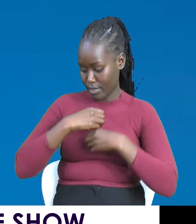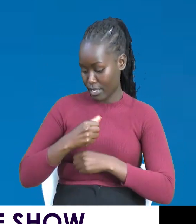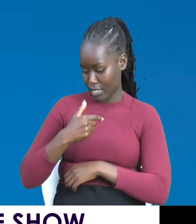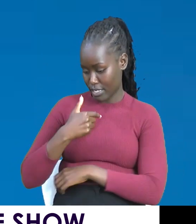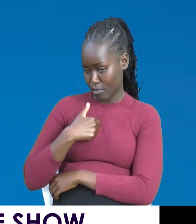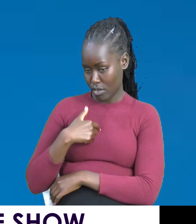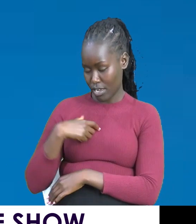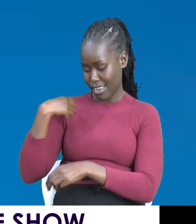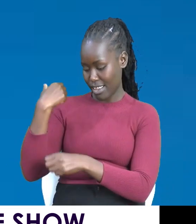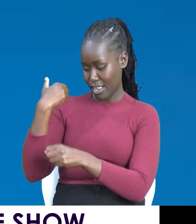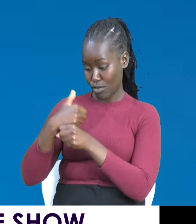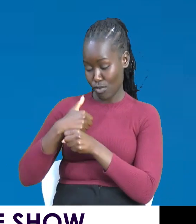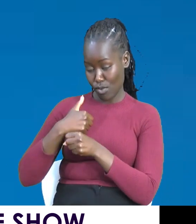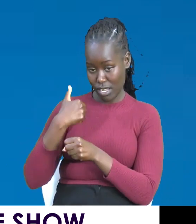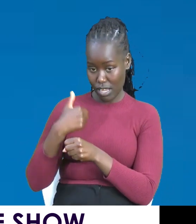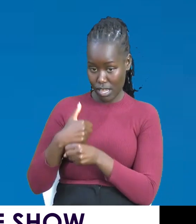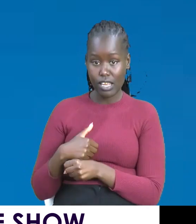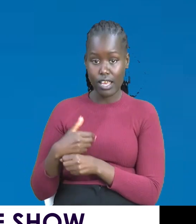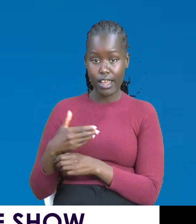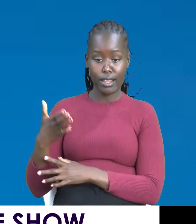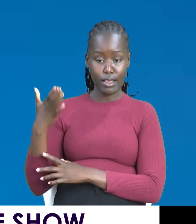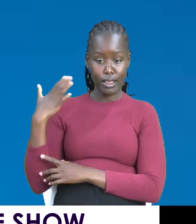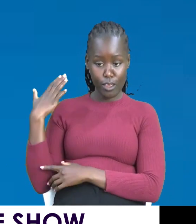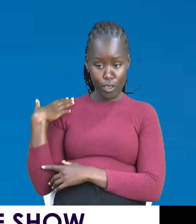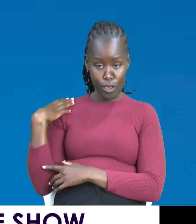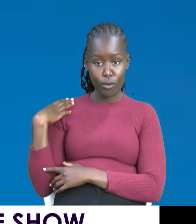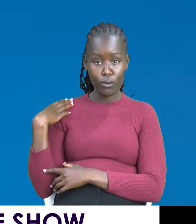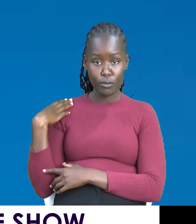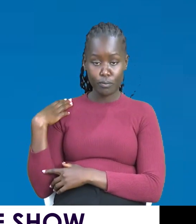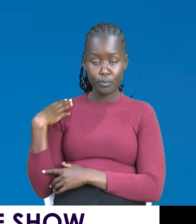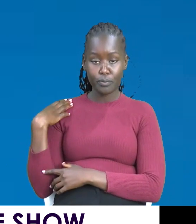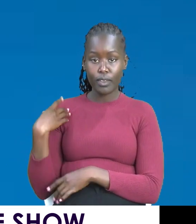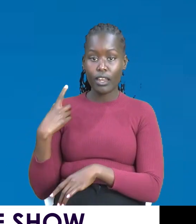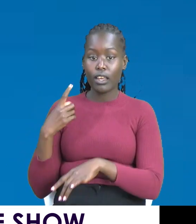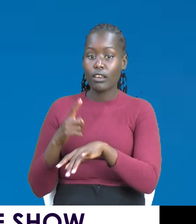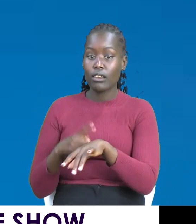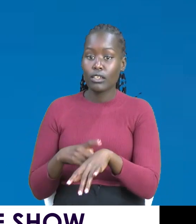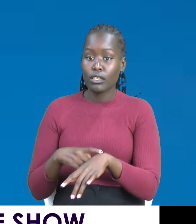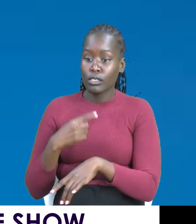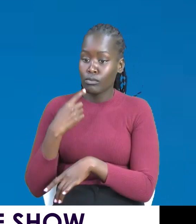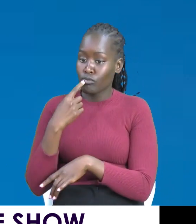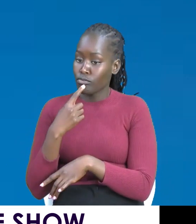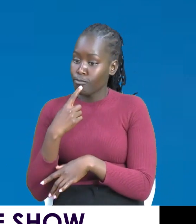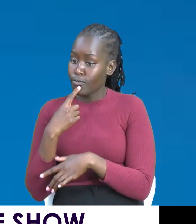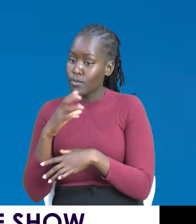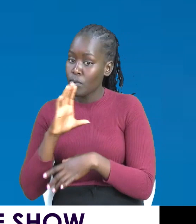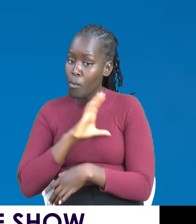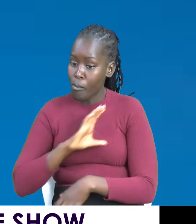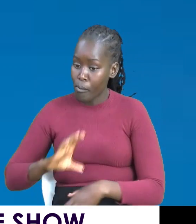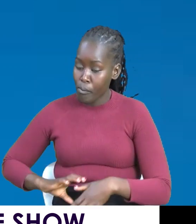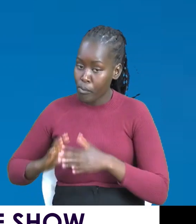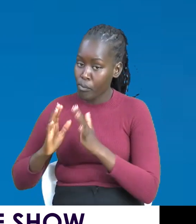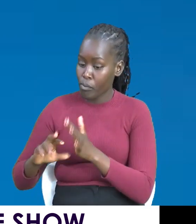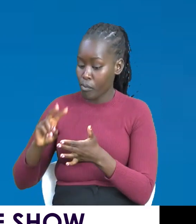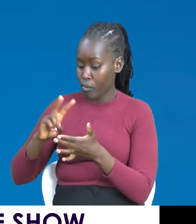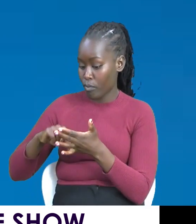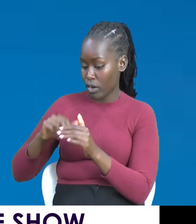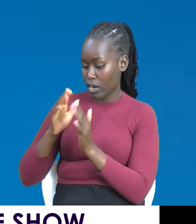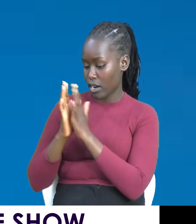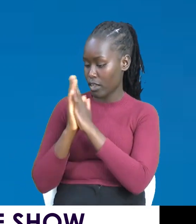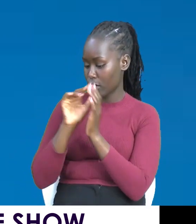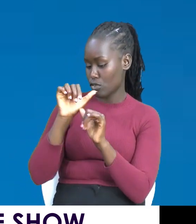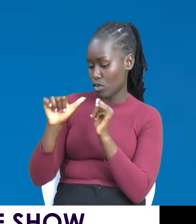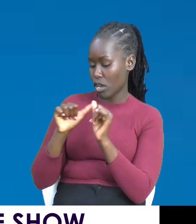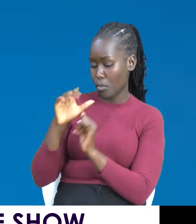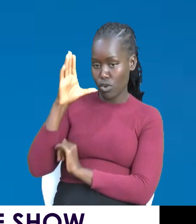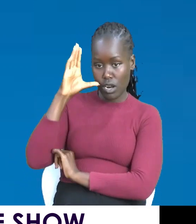has worked in the past that way. When those who are Christian read the story of Moses,